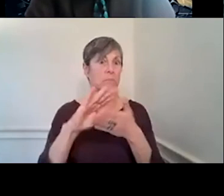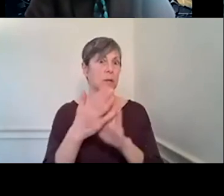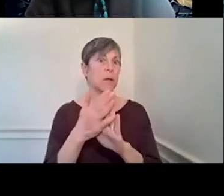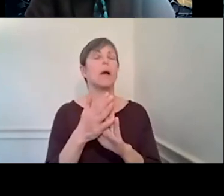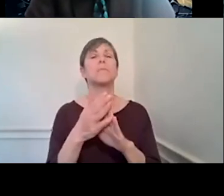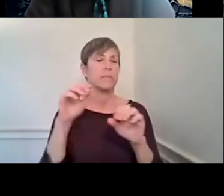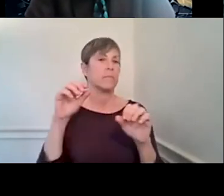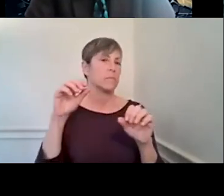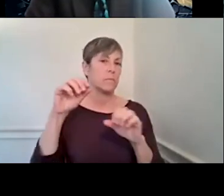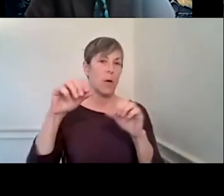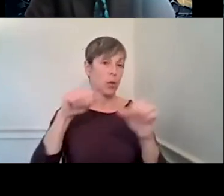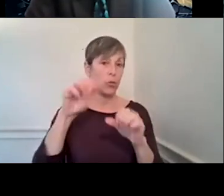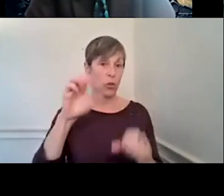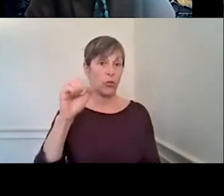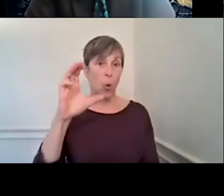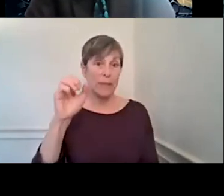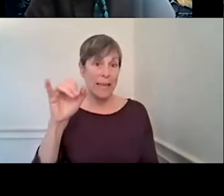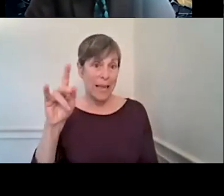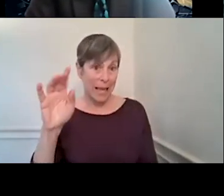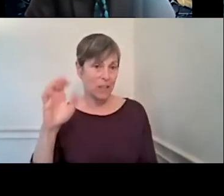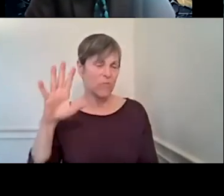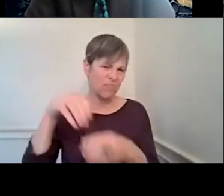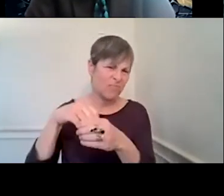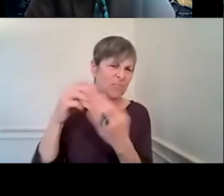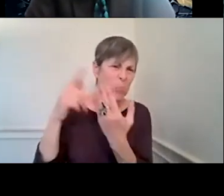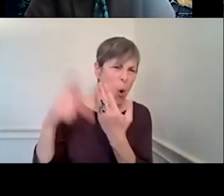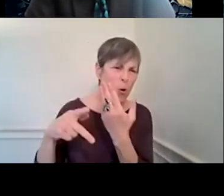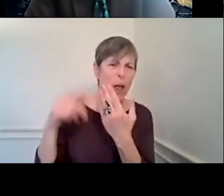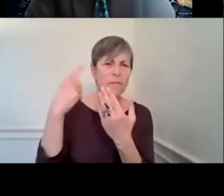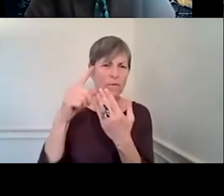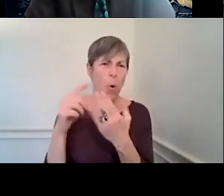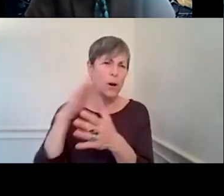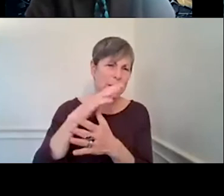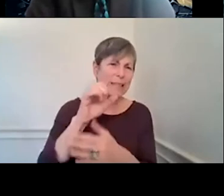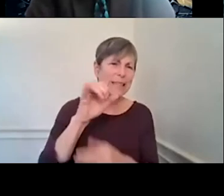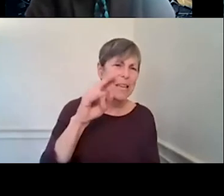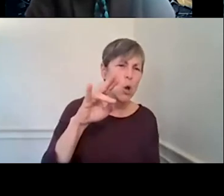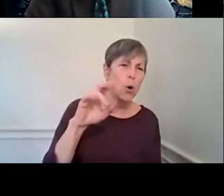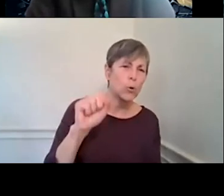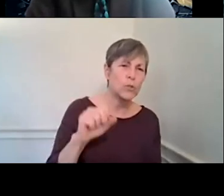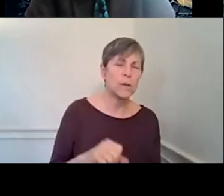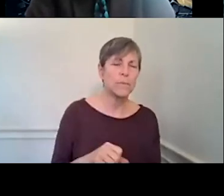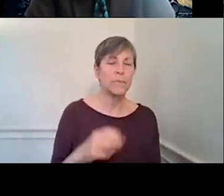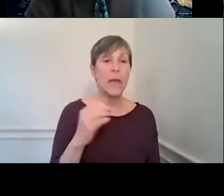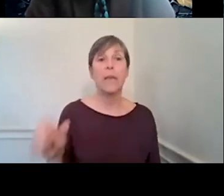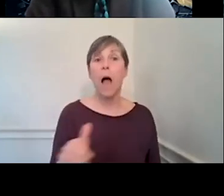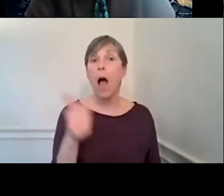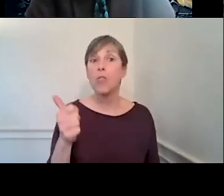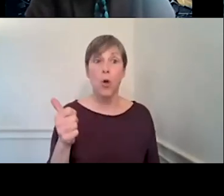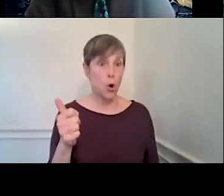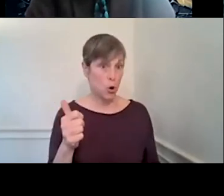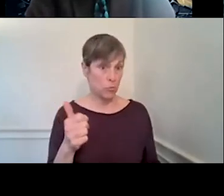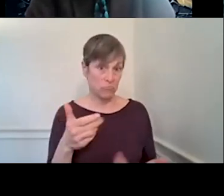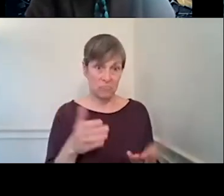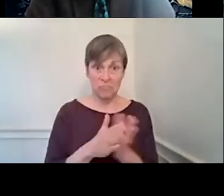the firm-wide sort of program for the seniors. And the other incentive was the firm puts